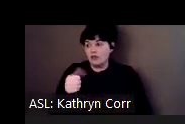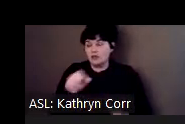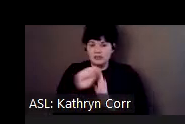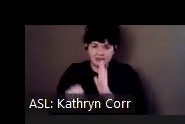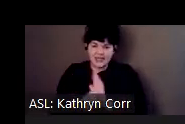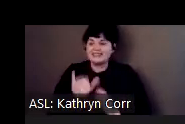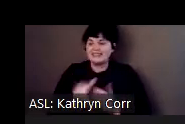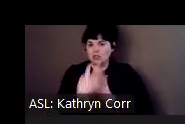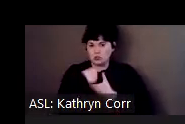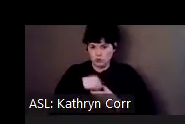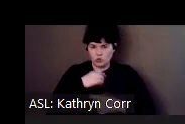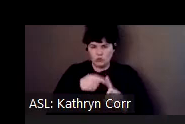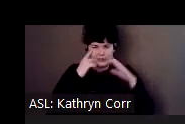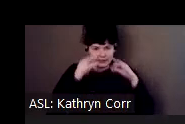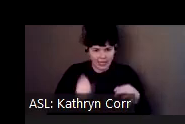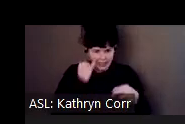set aside.